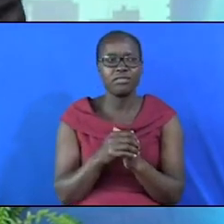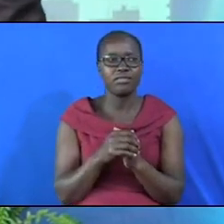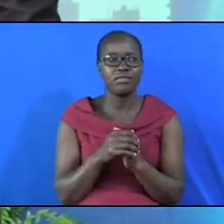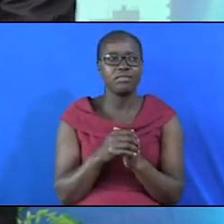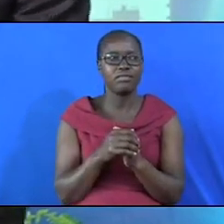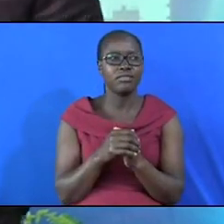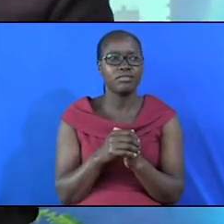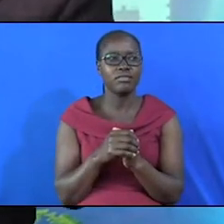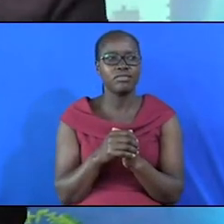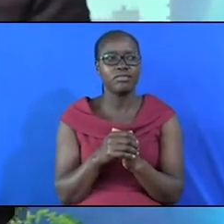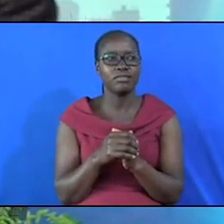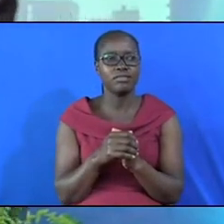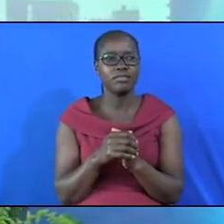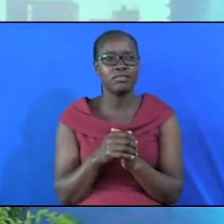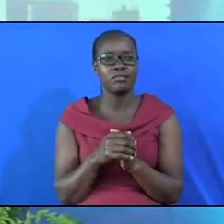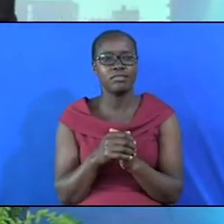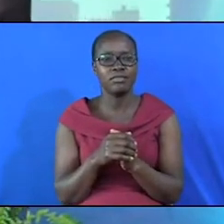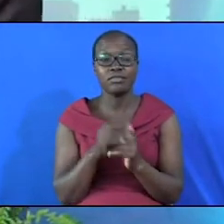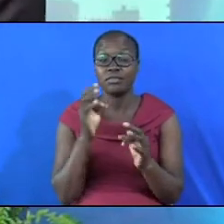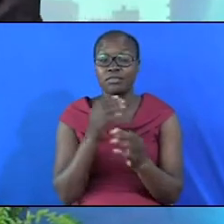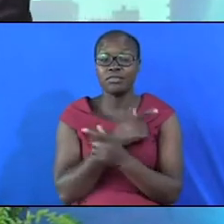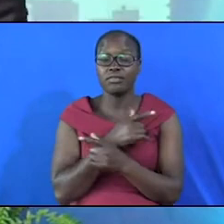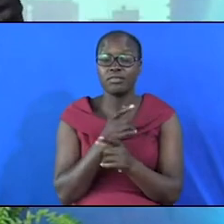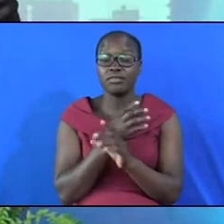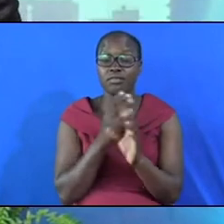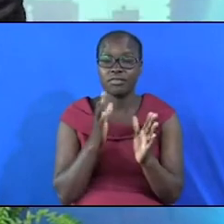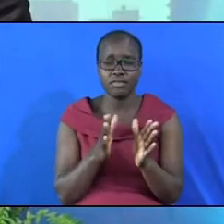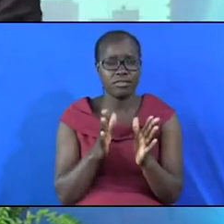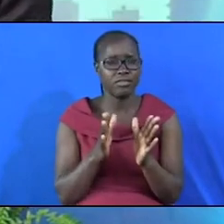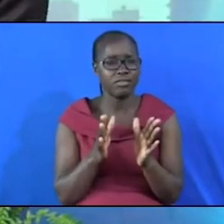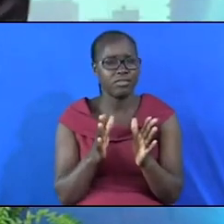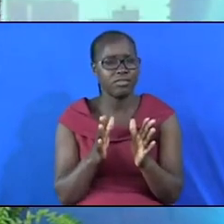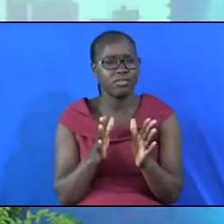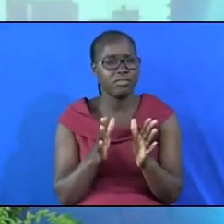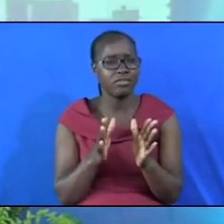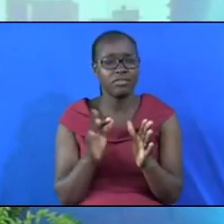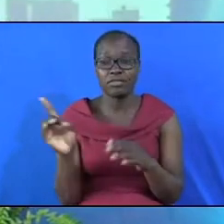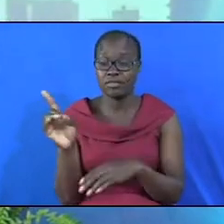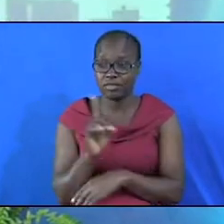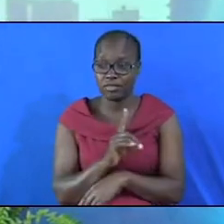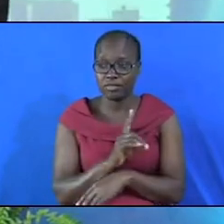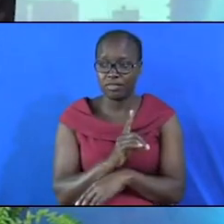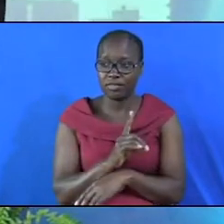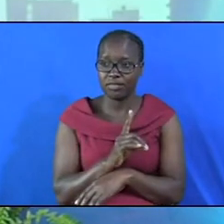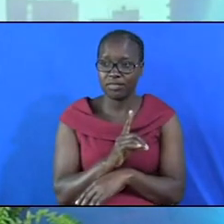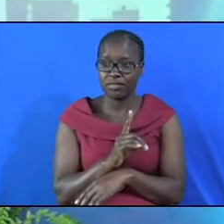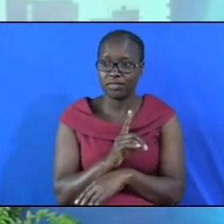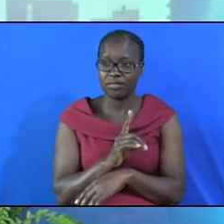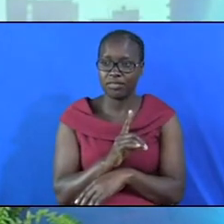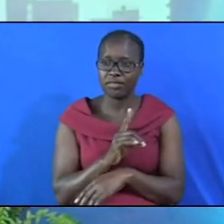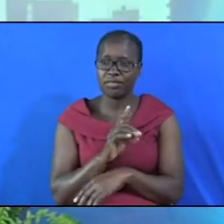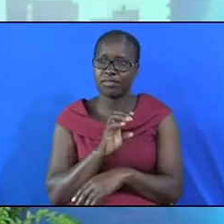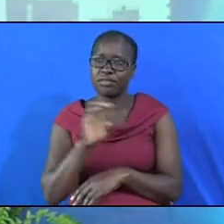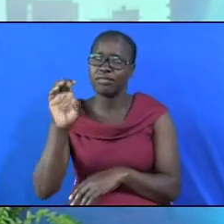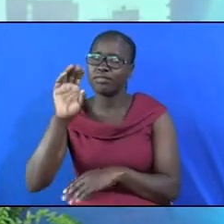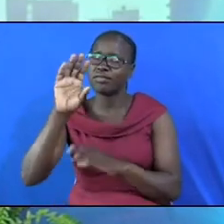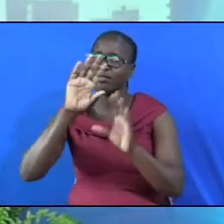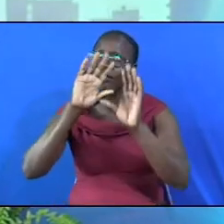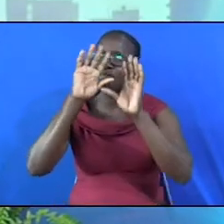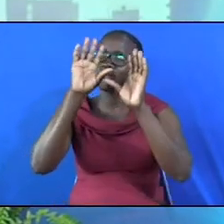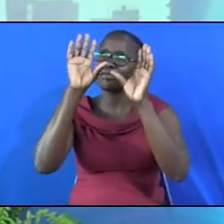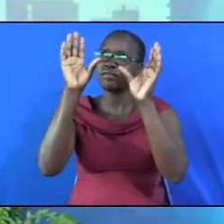will you be missed? If you love Christ, let me say it, that one day the eastern sky shall